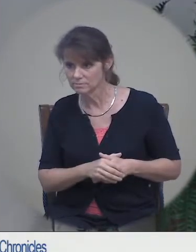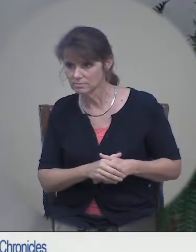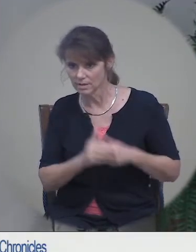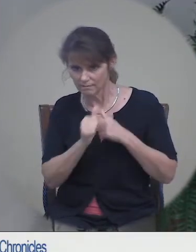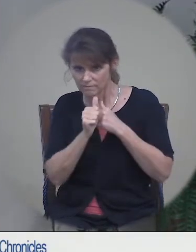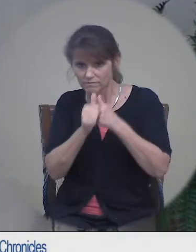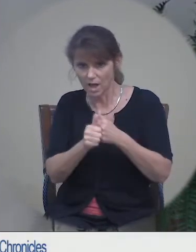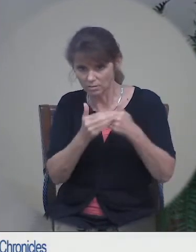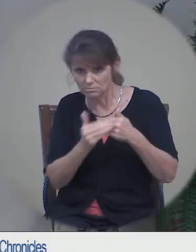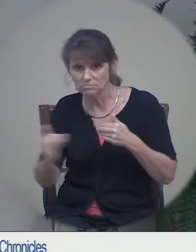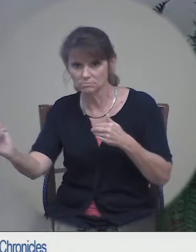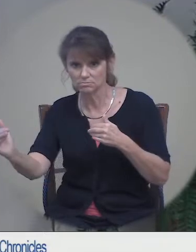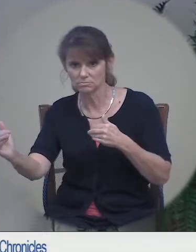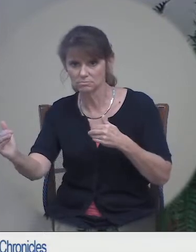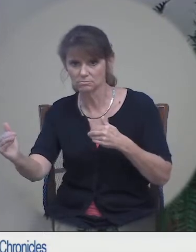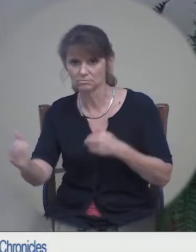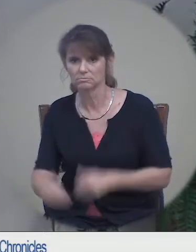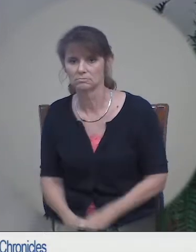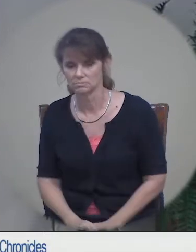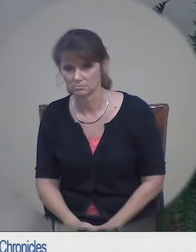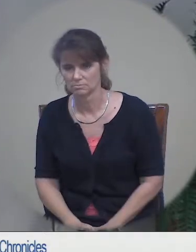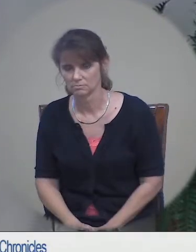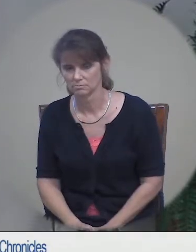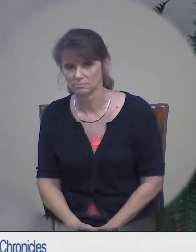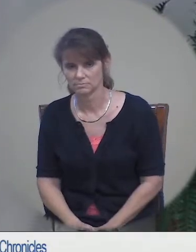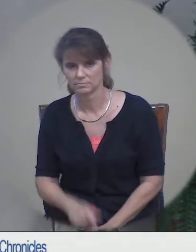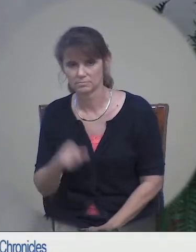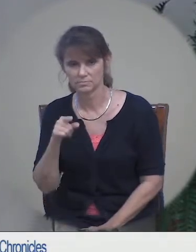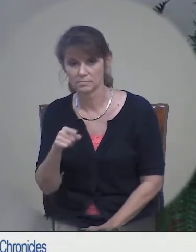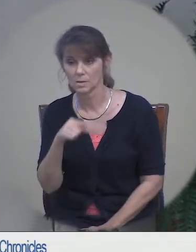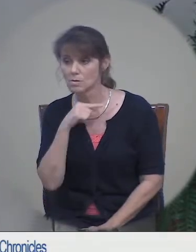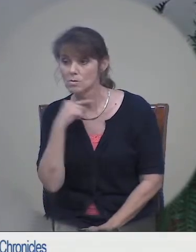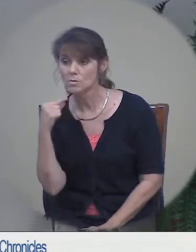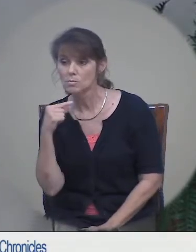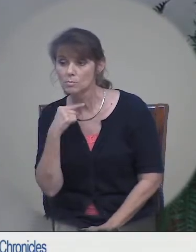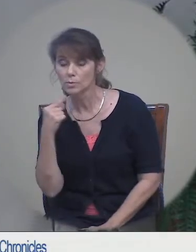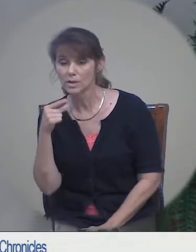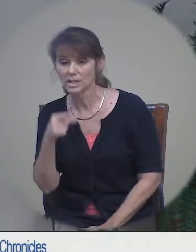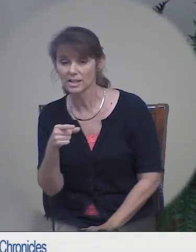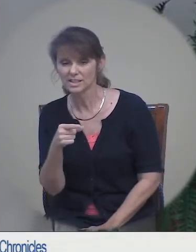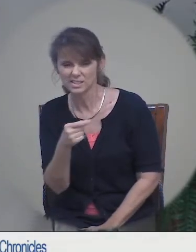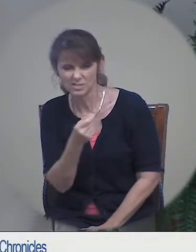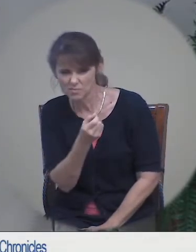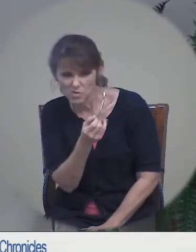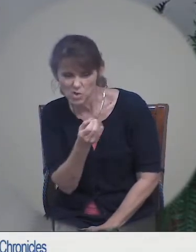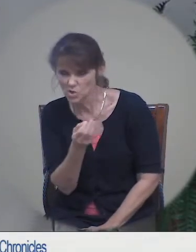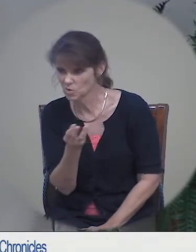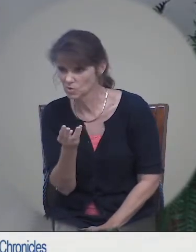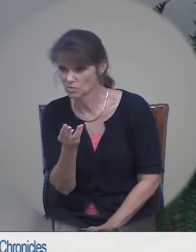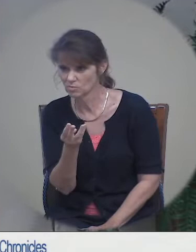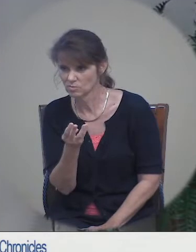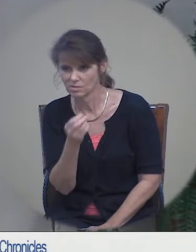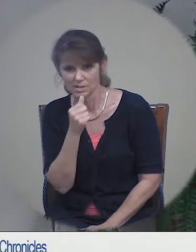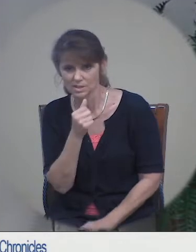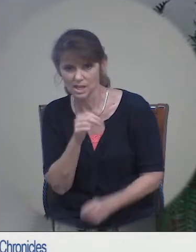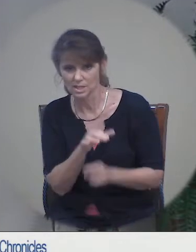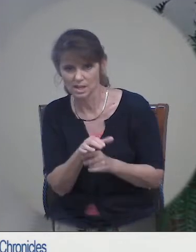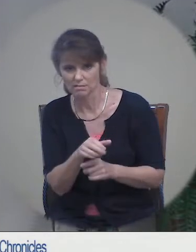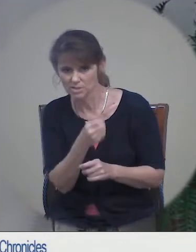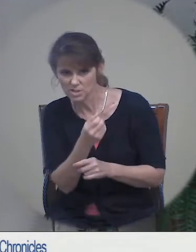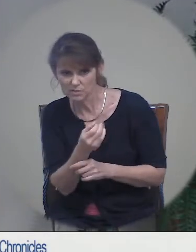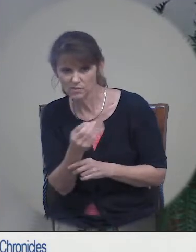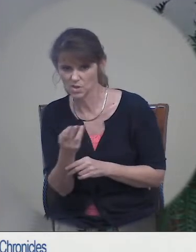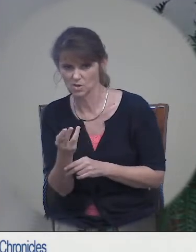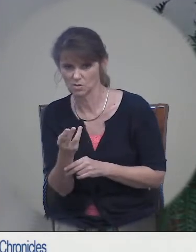when Boyd made mention of this earlier. But the priests were too few so that they were unable to skin all the